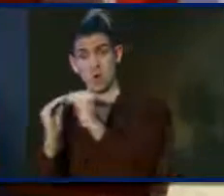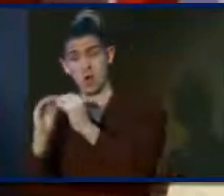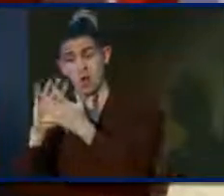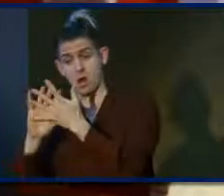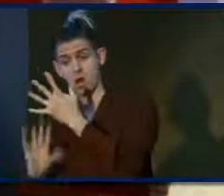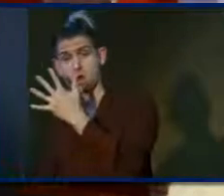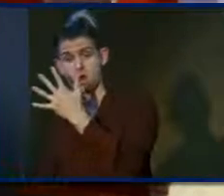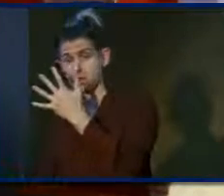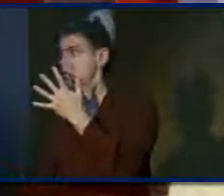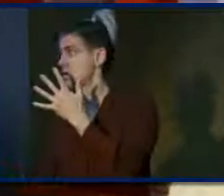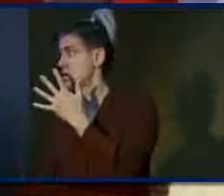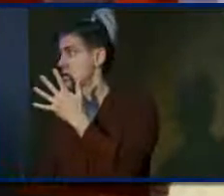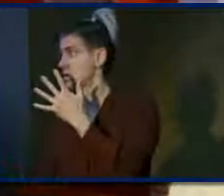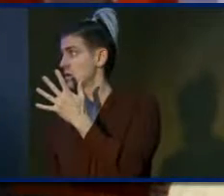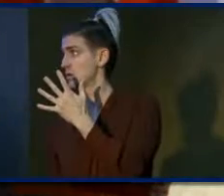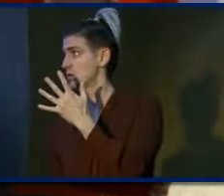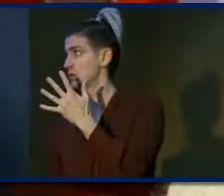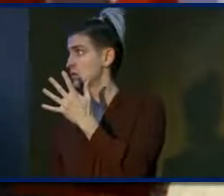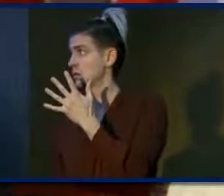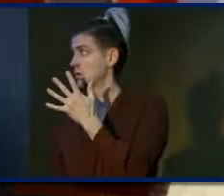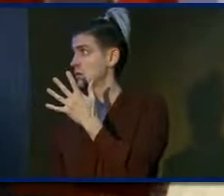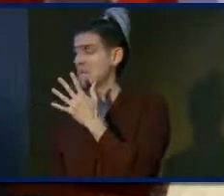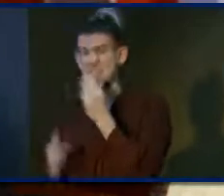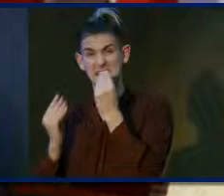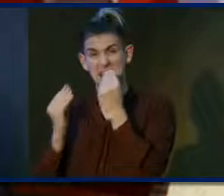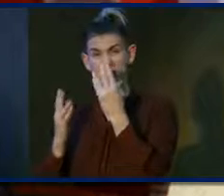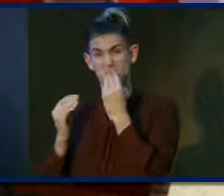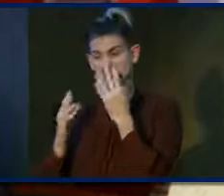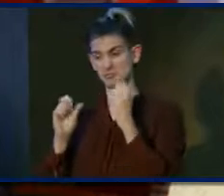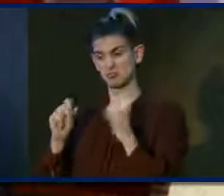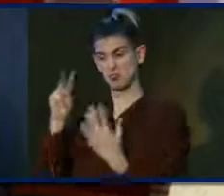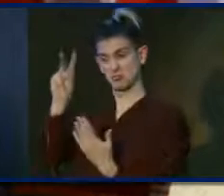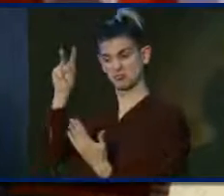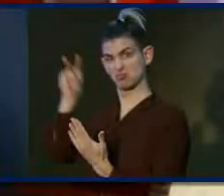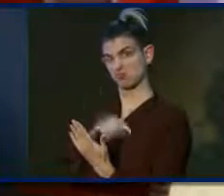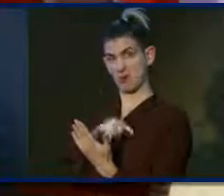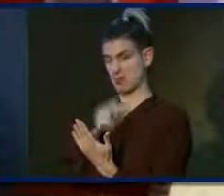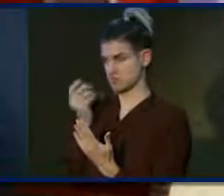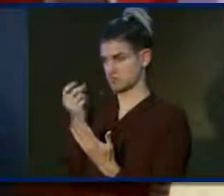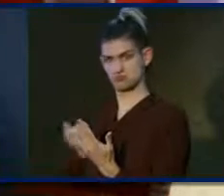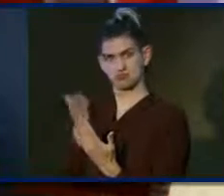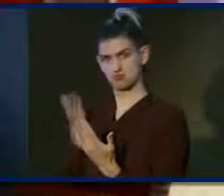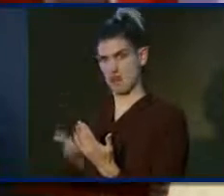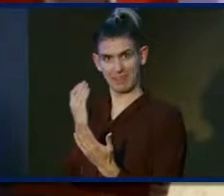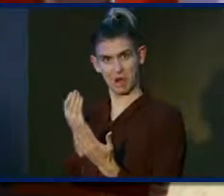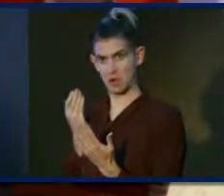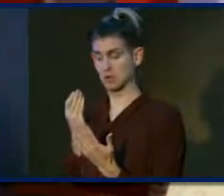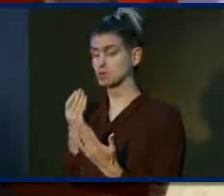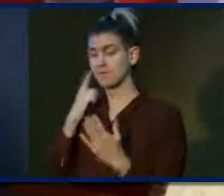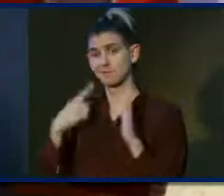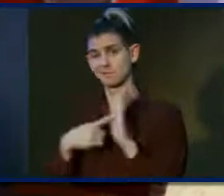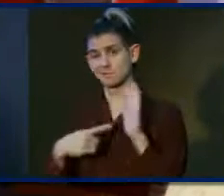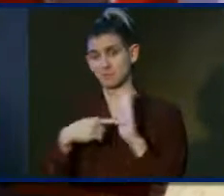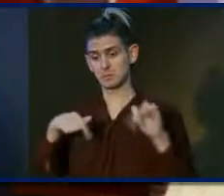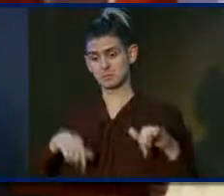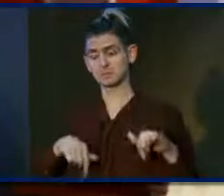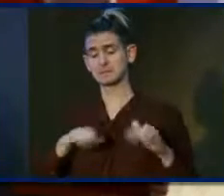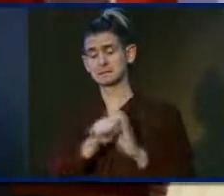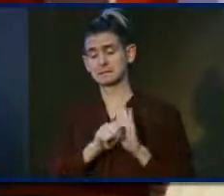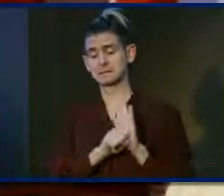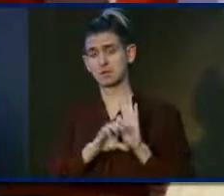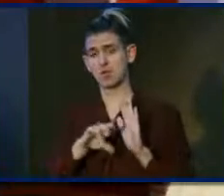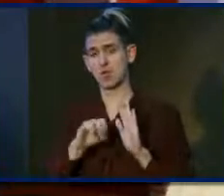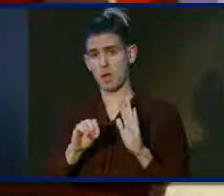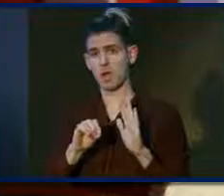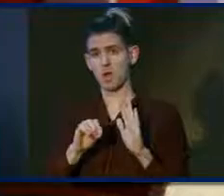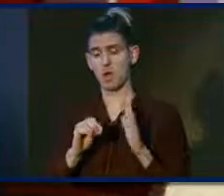leaving information about what you think on the table, and has real ramifications. So Colorado, another Colorado example, in its presidential primary